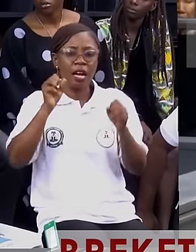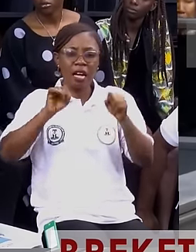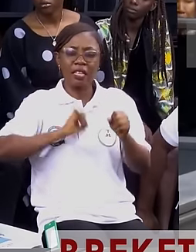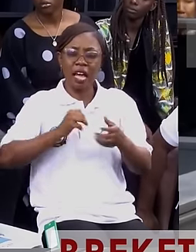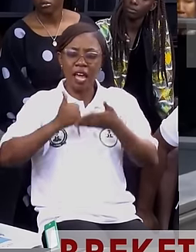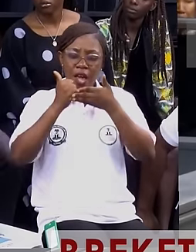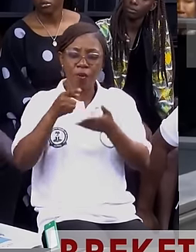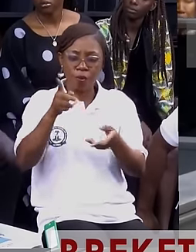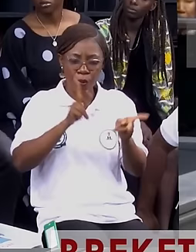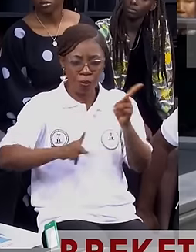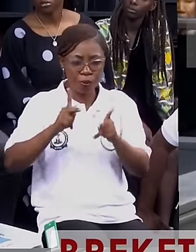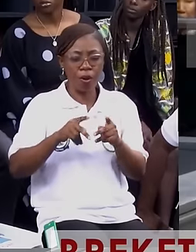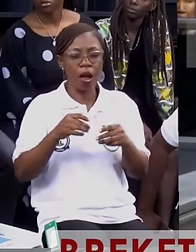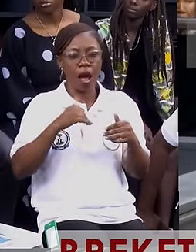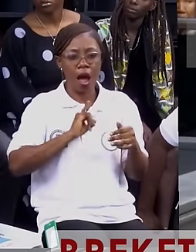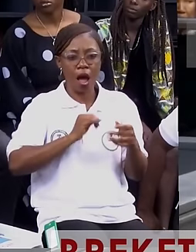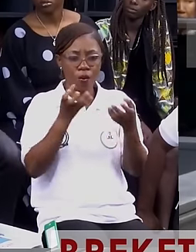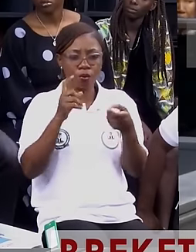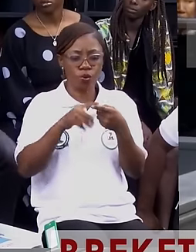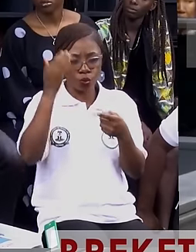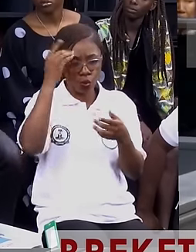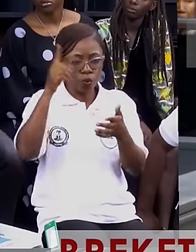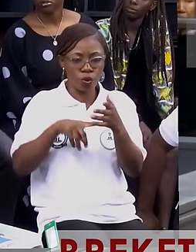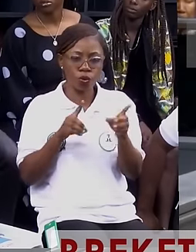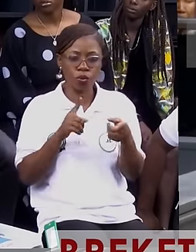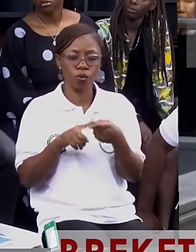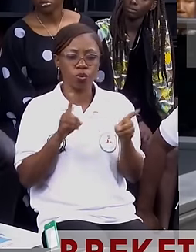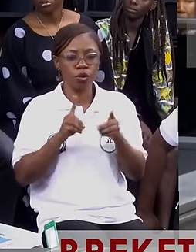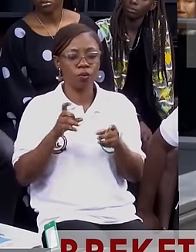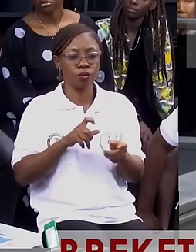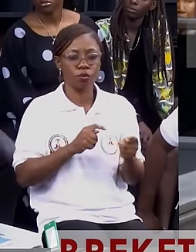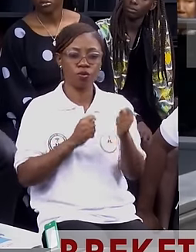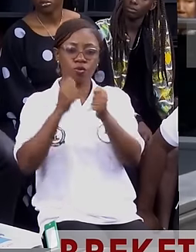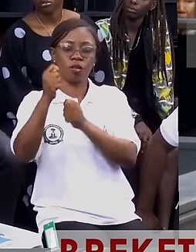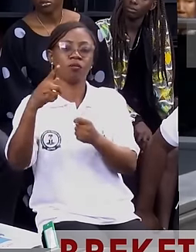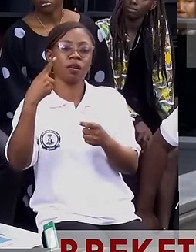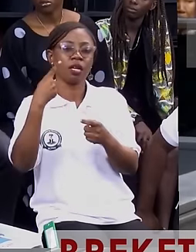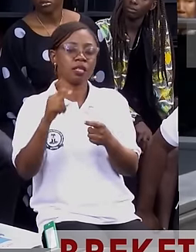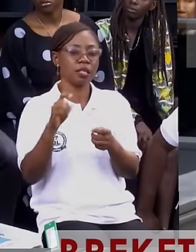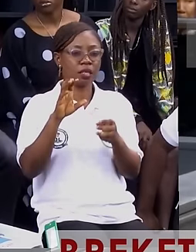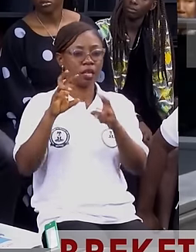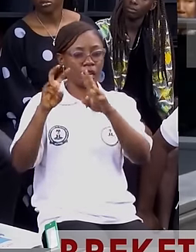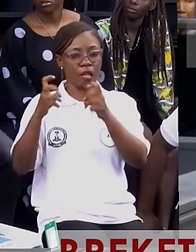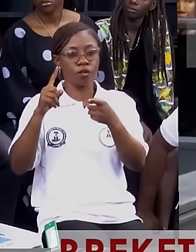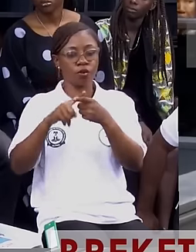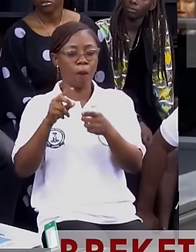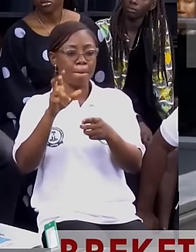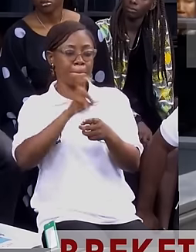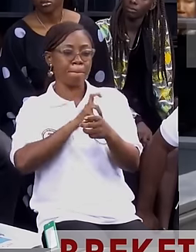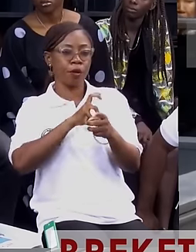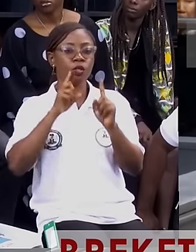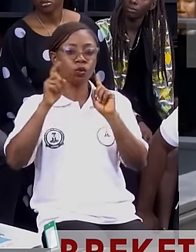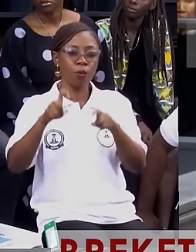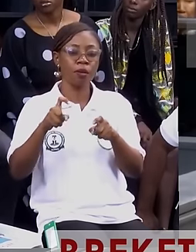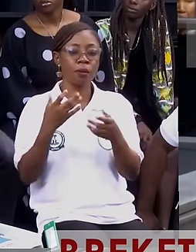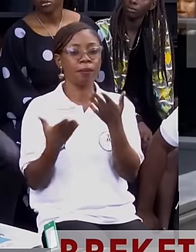Or let me know what I'm doing. Nothing. And they said they want to transfer the case to police command, that he's a suspect. As I'm talking